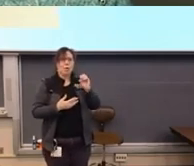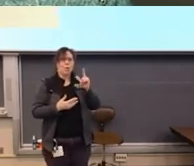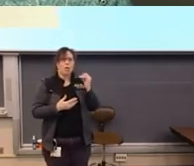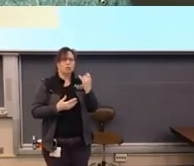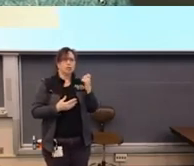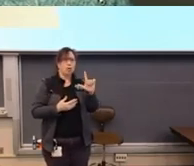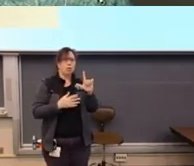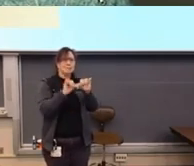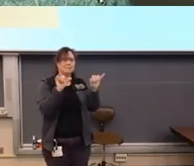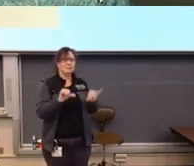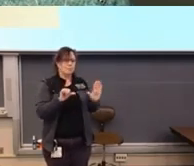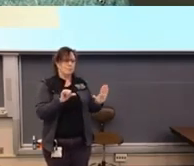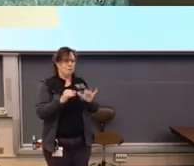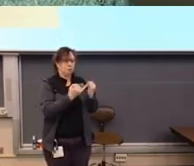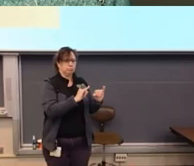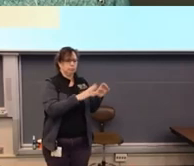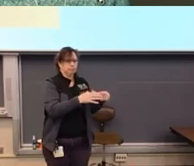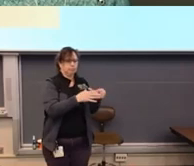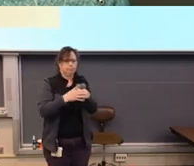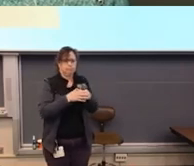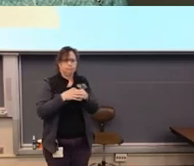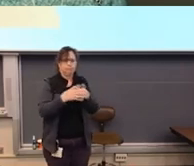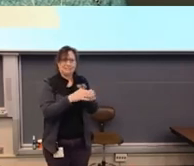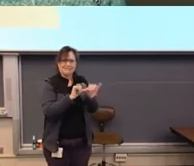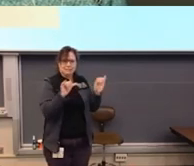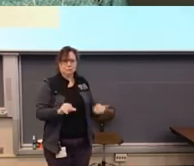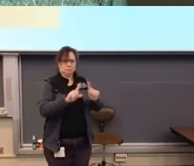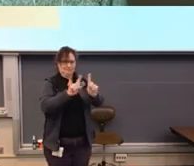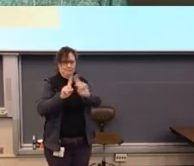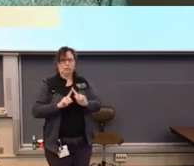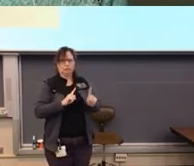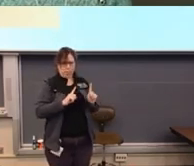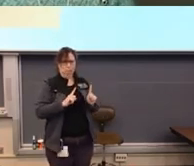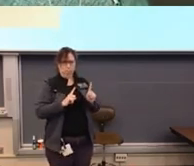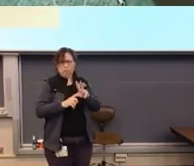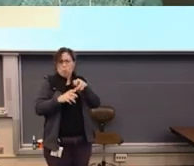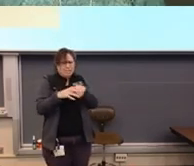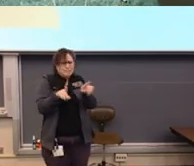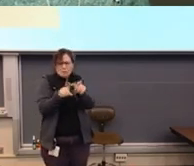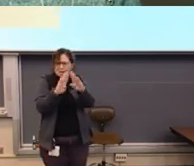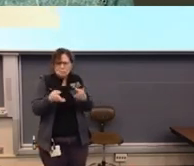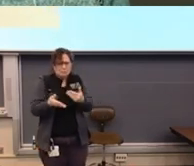if they live in the same household, they still have different systems. And the goal of